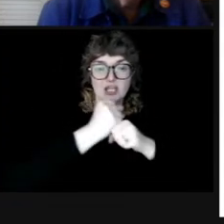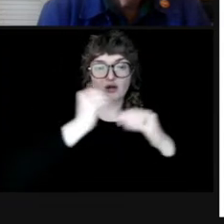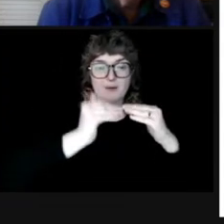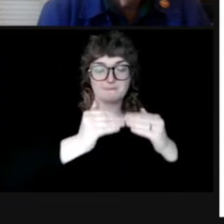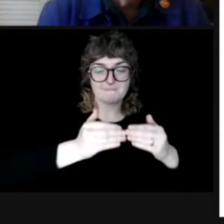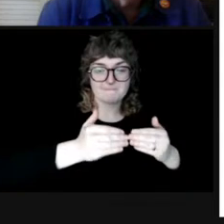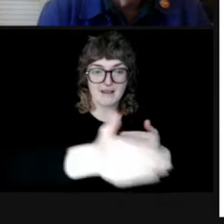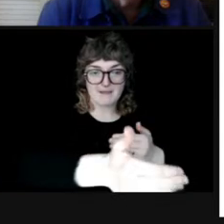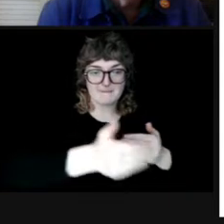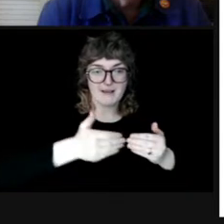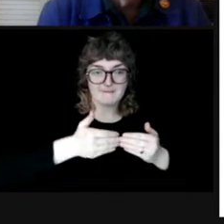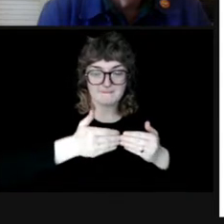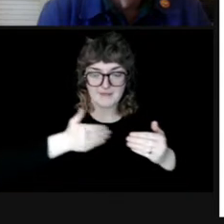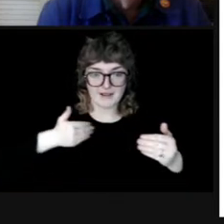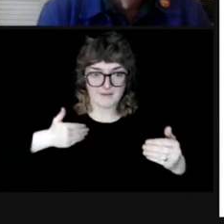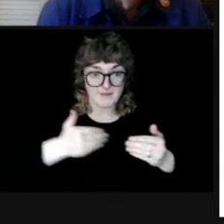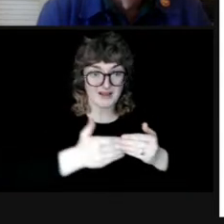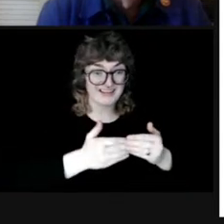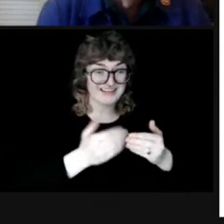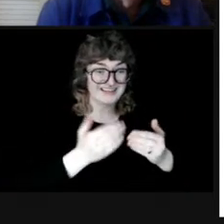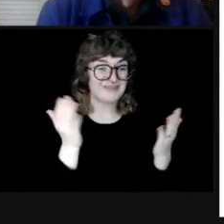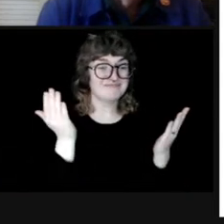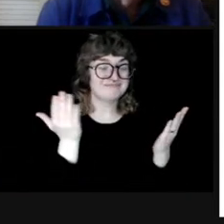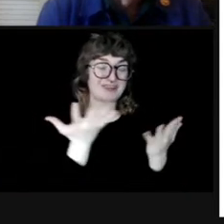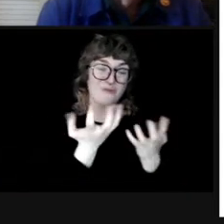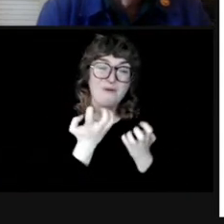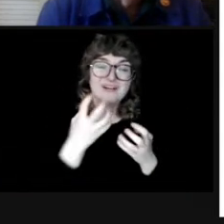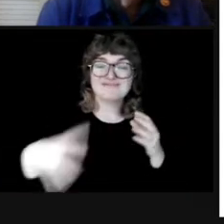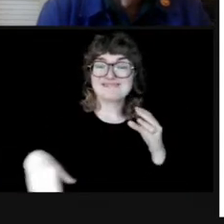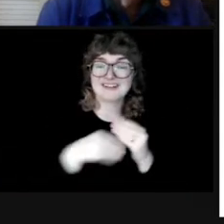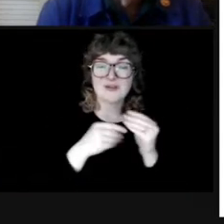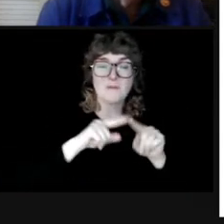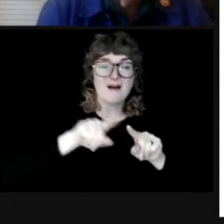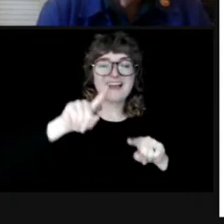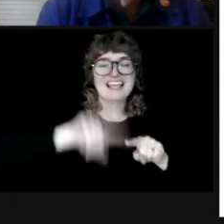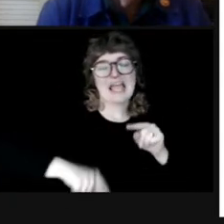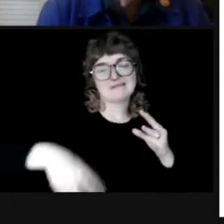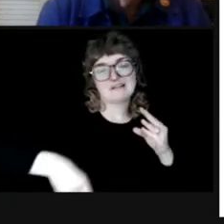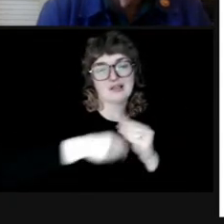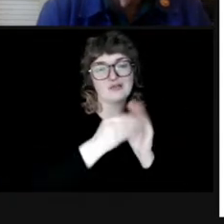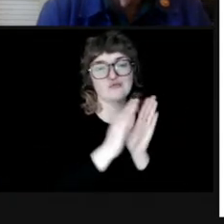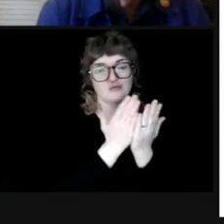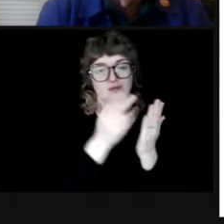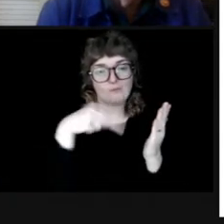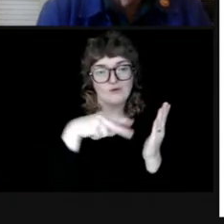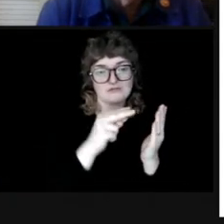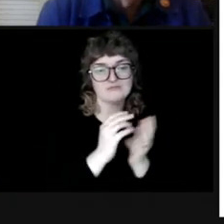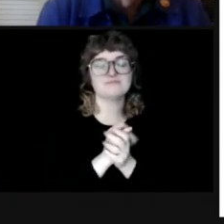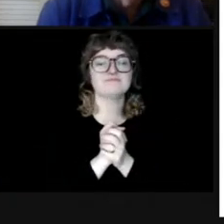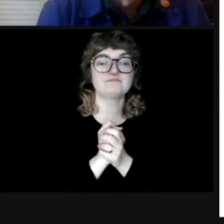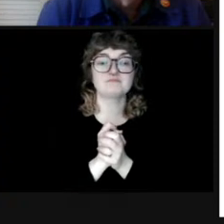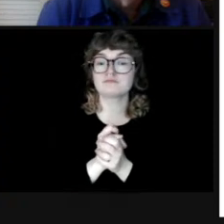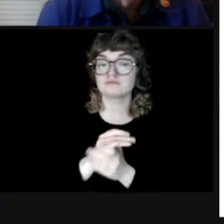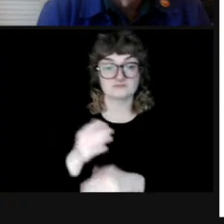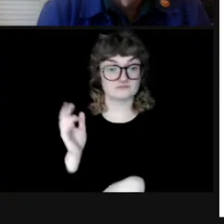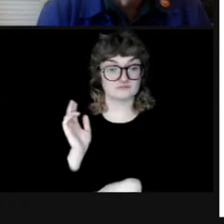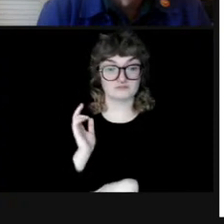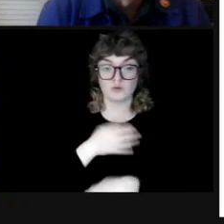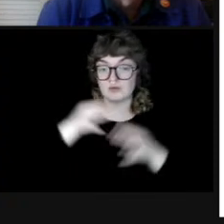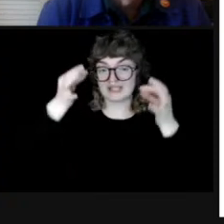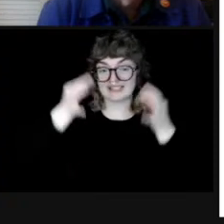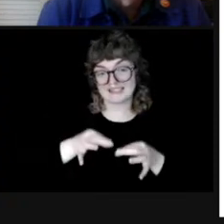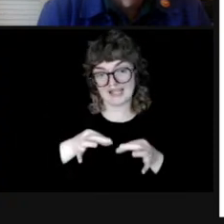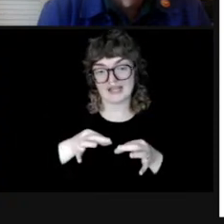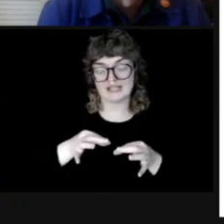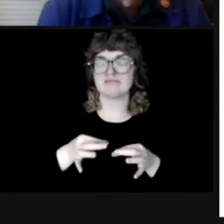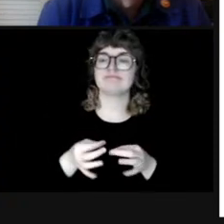you wish you could have included that you just weren't able to? Well, I think we, you know, we decided when we were doing the book that we